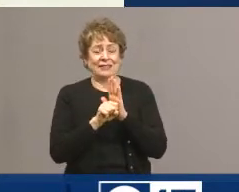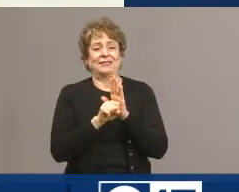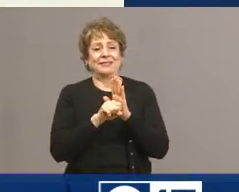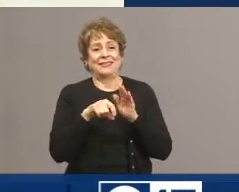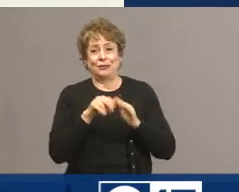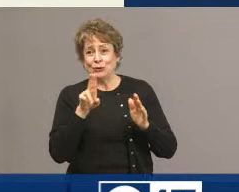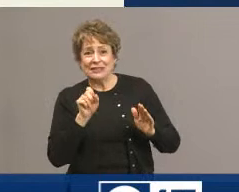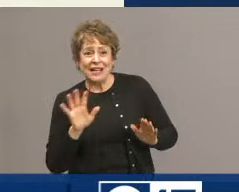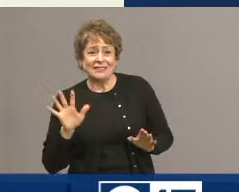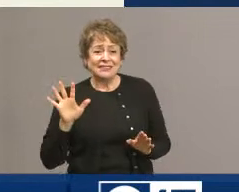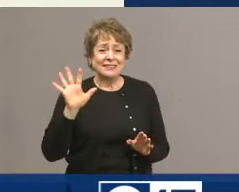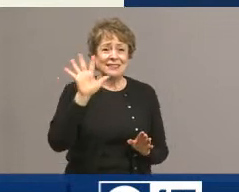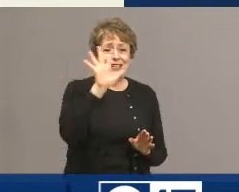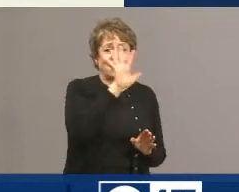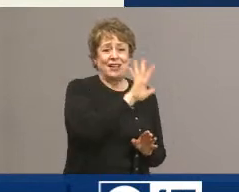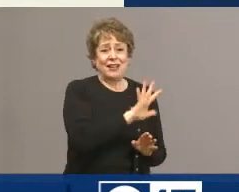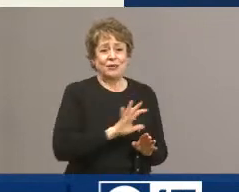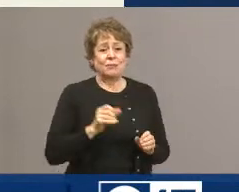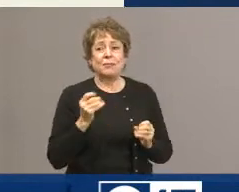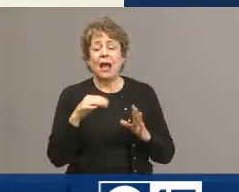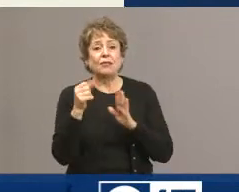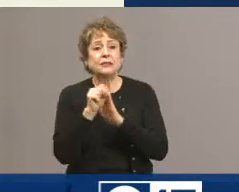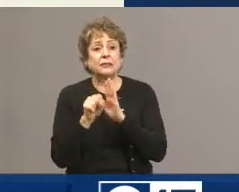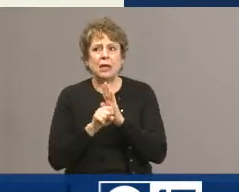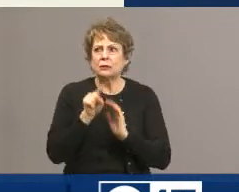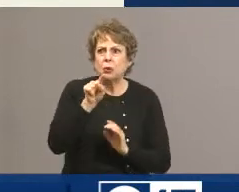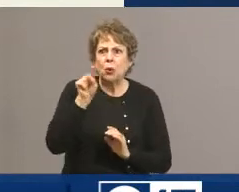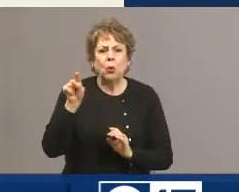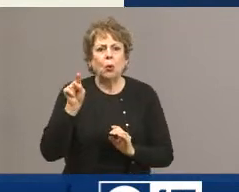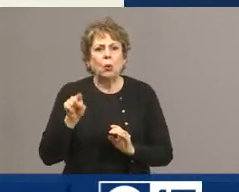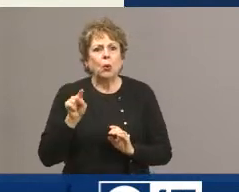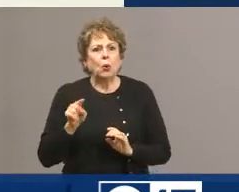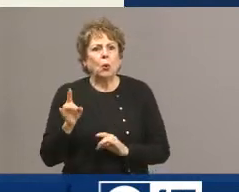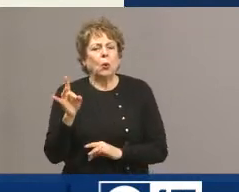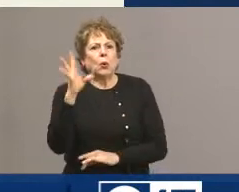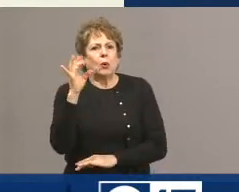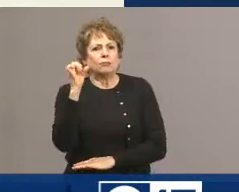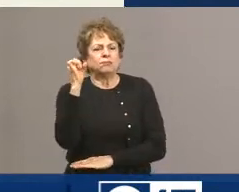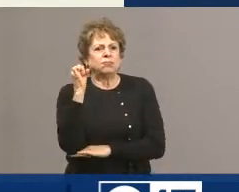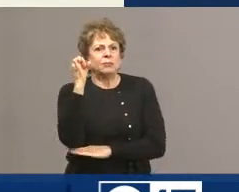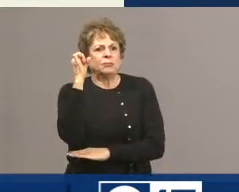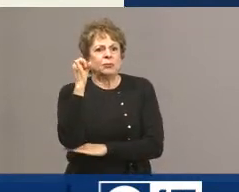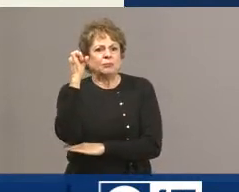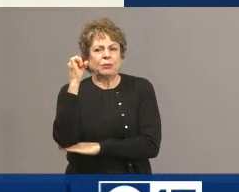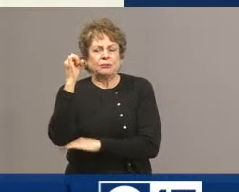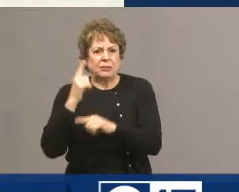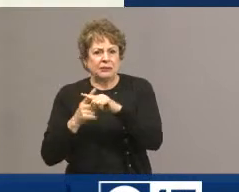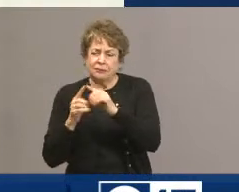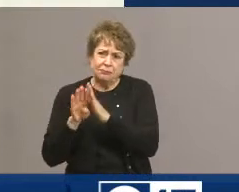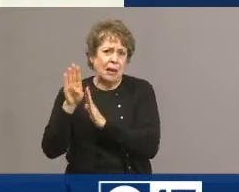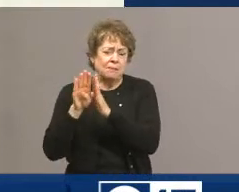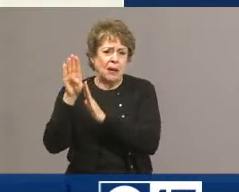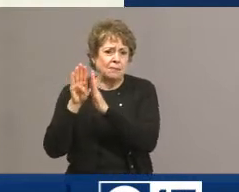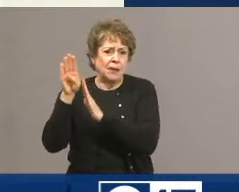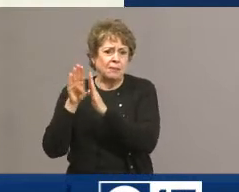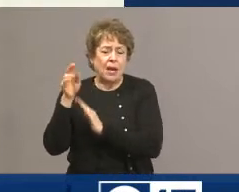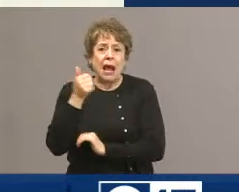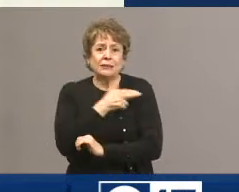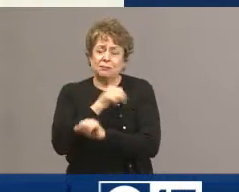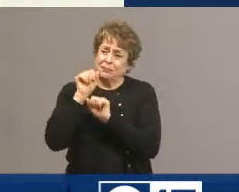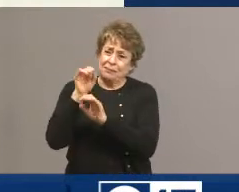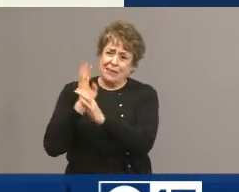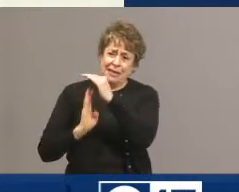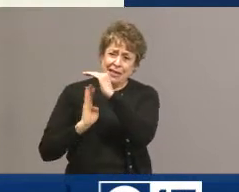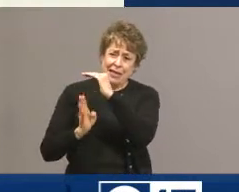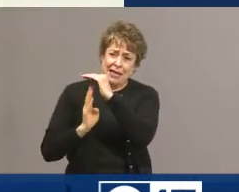record hospitalizations. You'll see that most of the record cases and record hospitalizations are